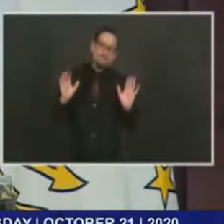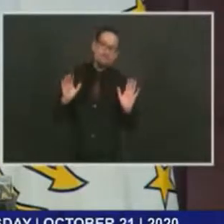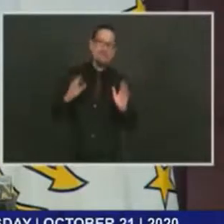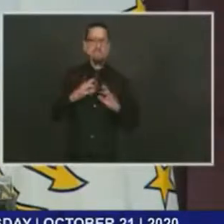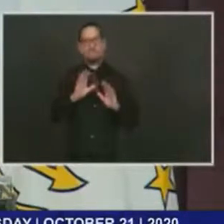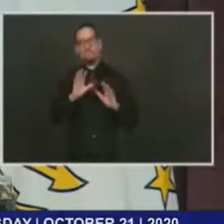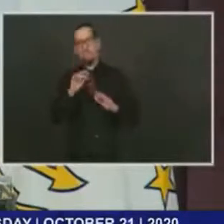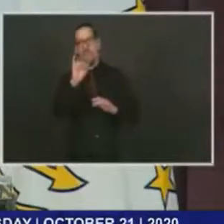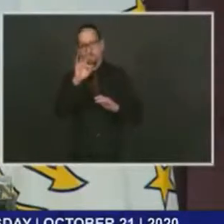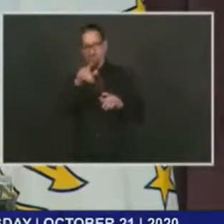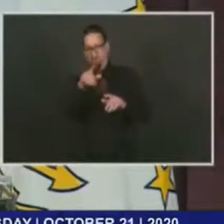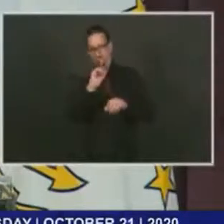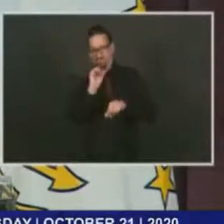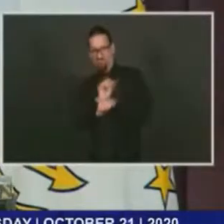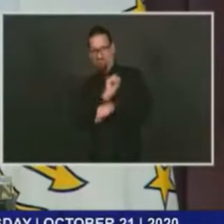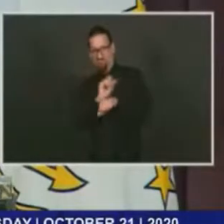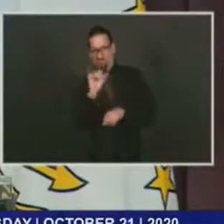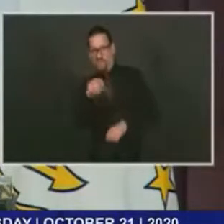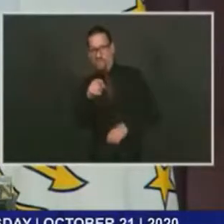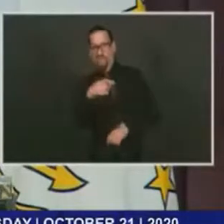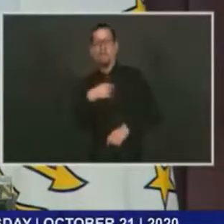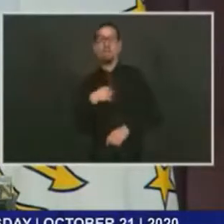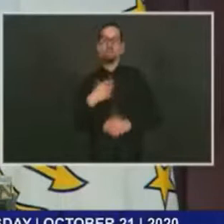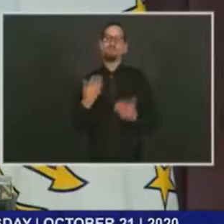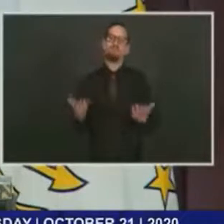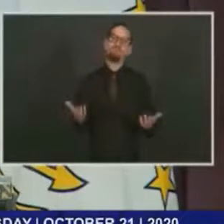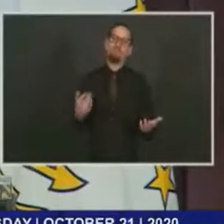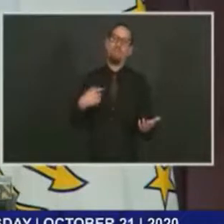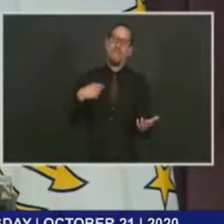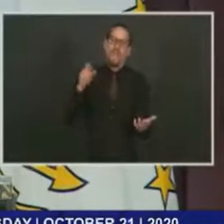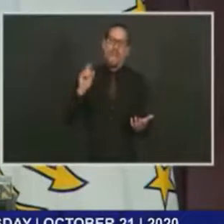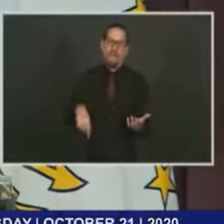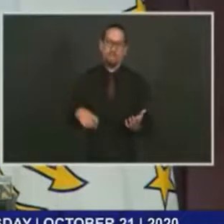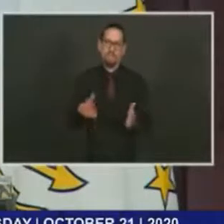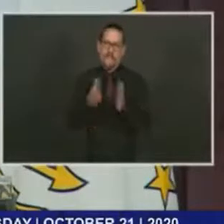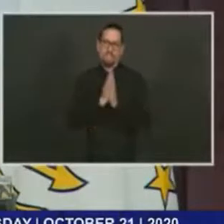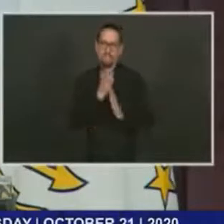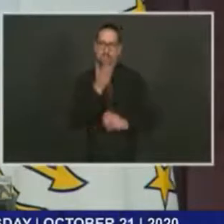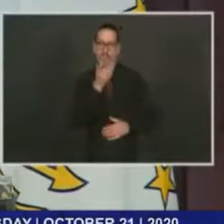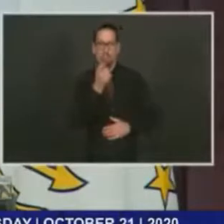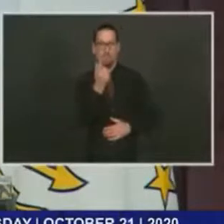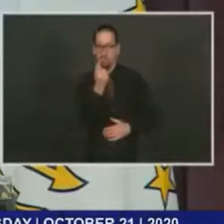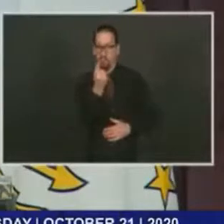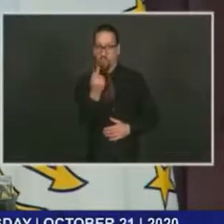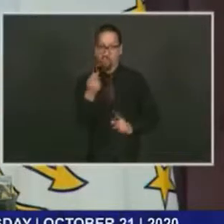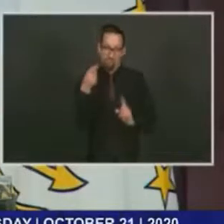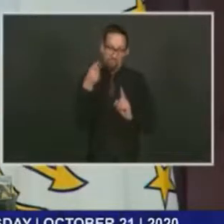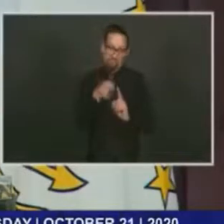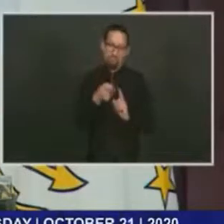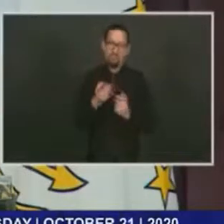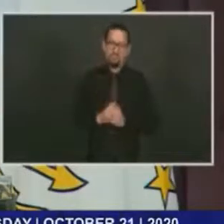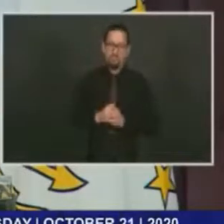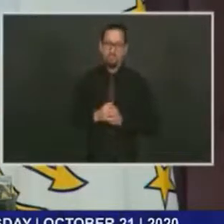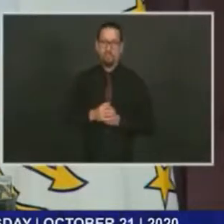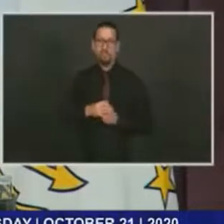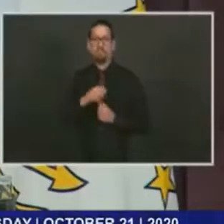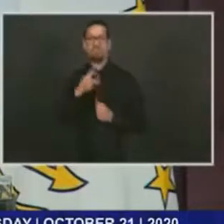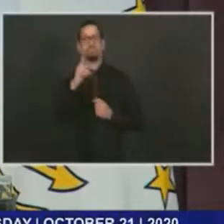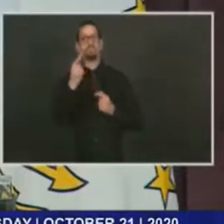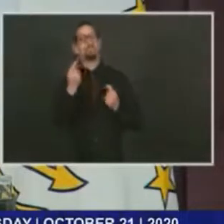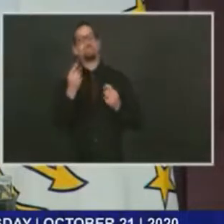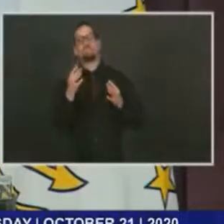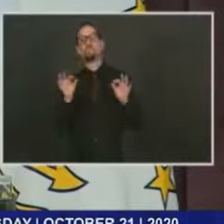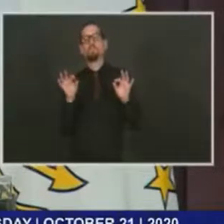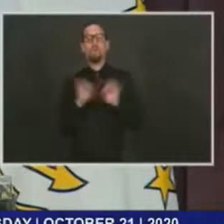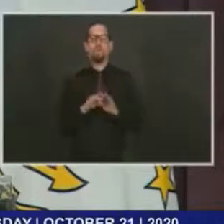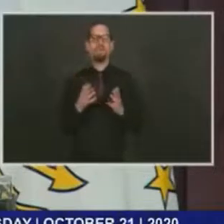going to do that, then we have a particular ask of you, which is to be very